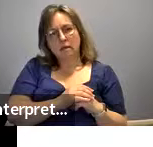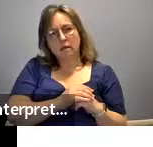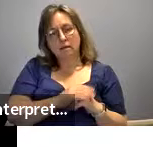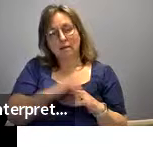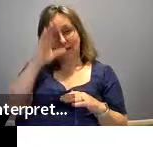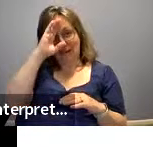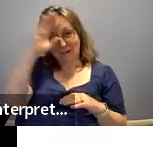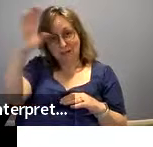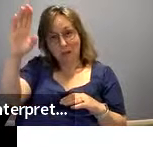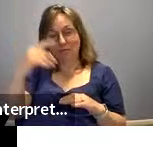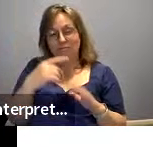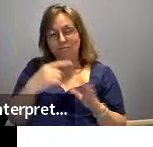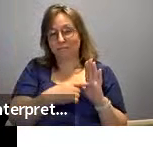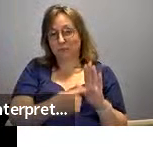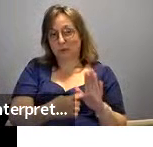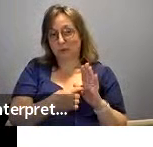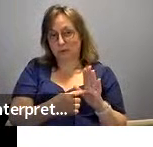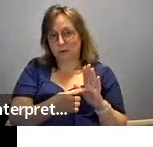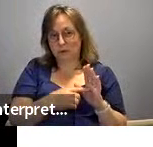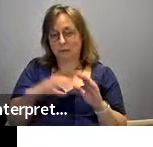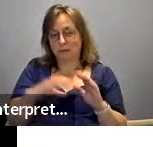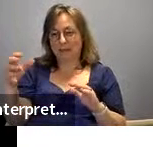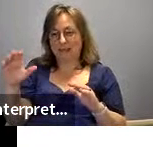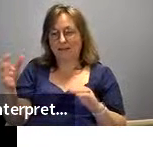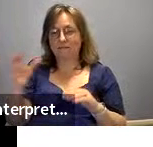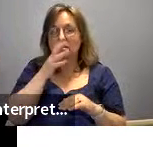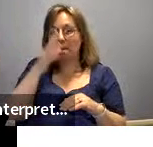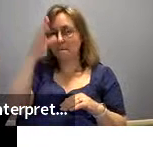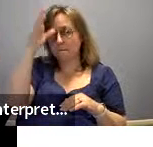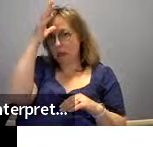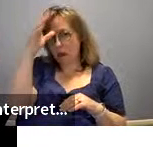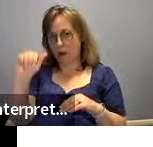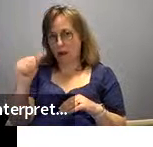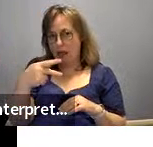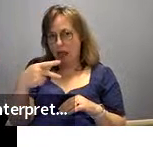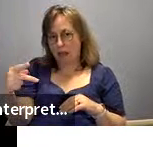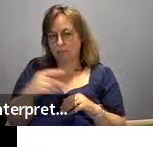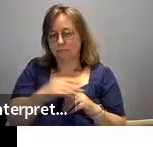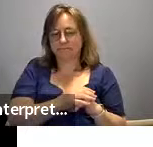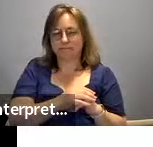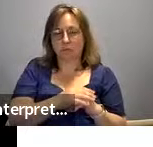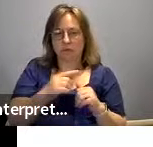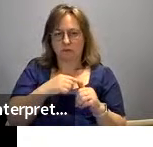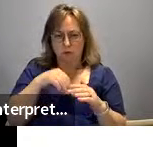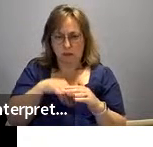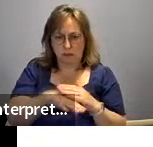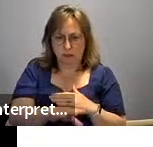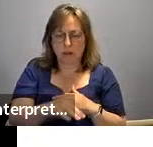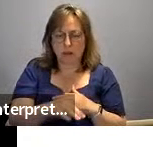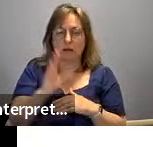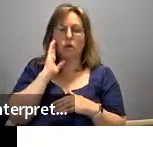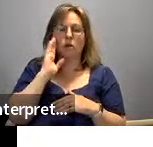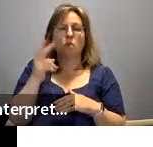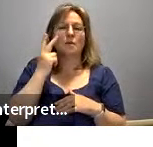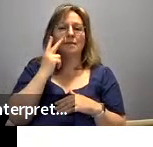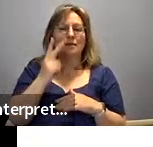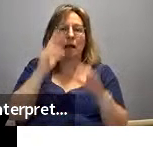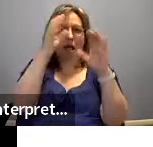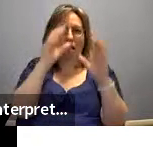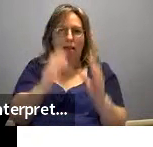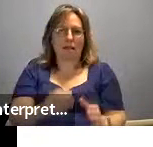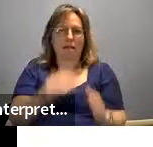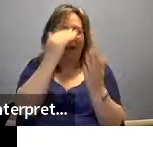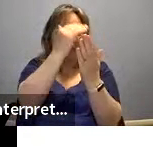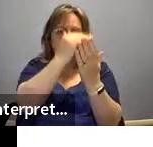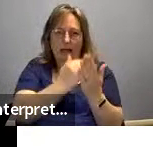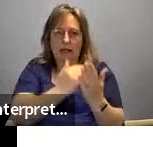Hello, in this video, we'll explore the Canvas Parent app. When you first log in, you'll see a list of classes your students enrolled in. If you tap